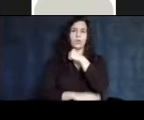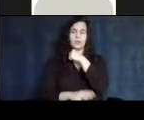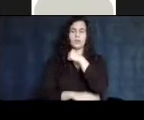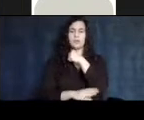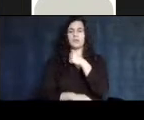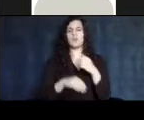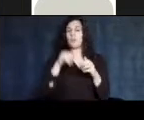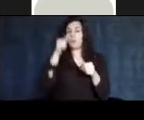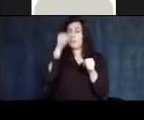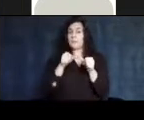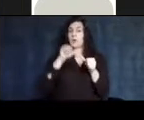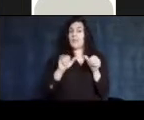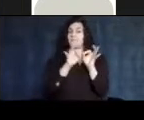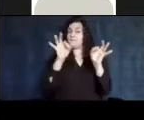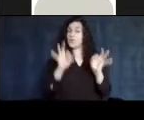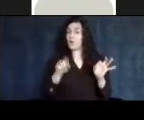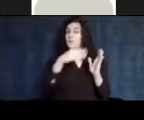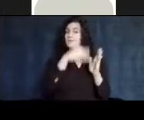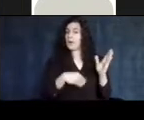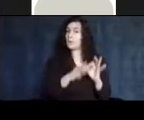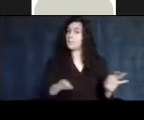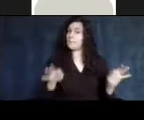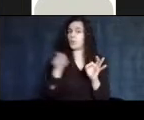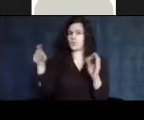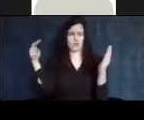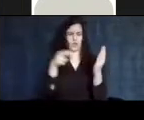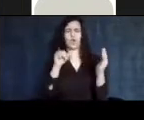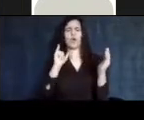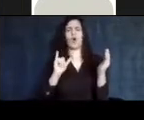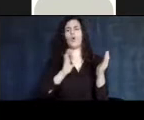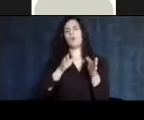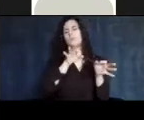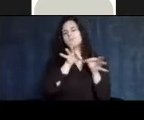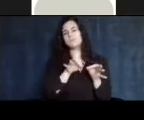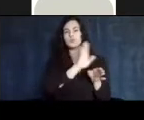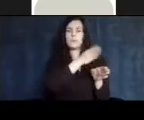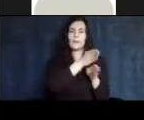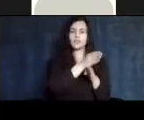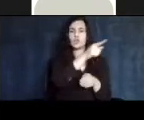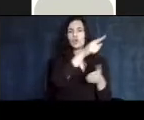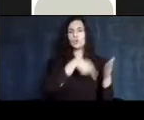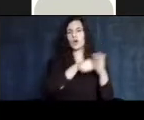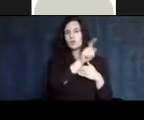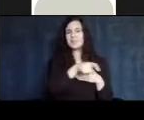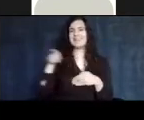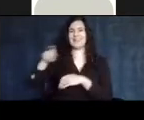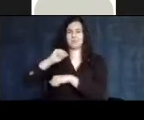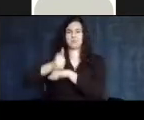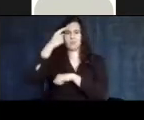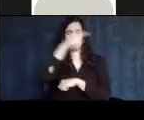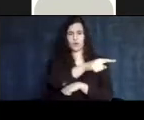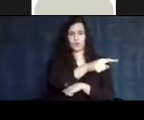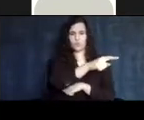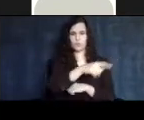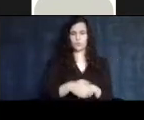filled out and talking with you about what your major is and what you need, they will add you into your fall classes and then send